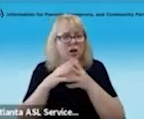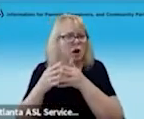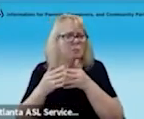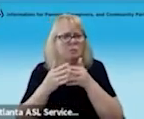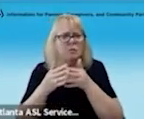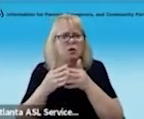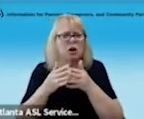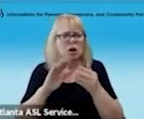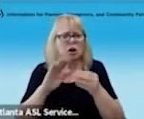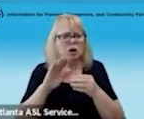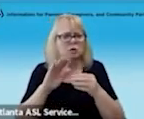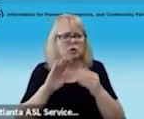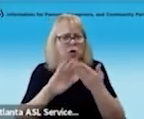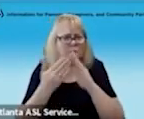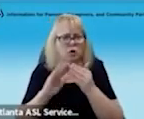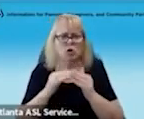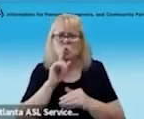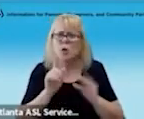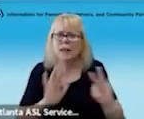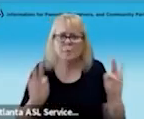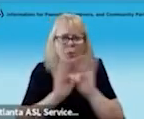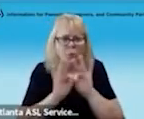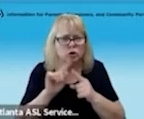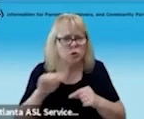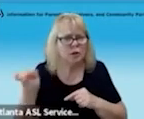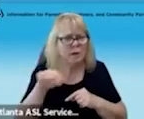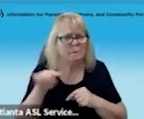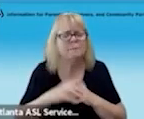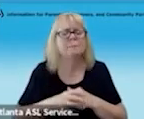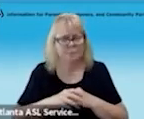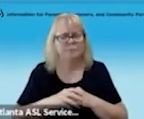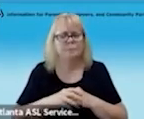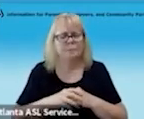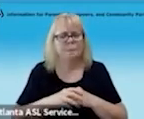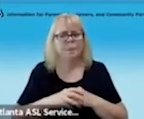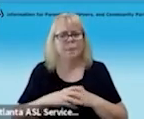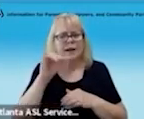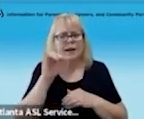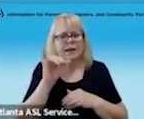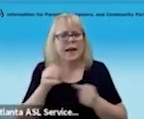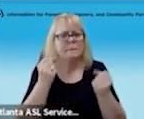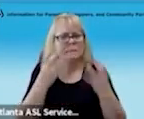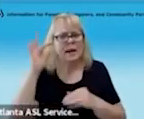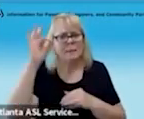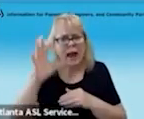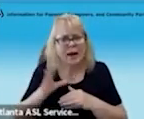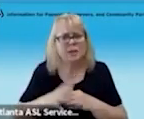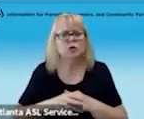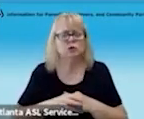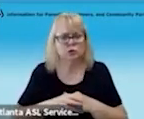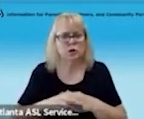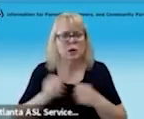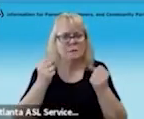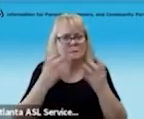Establish those contacts now, so that, again, our faith communities are still a big influence, particularly in the Afro-American community. They are